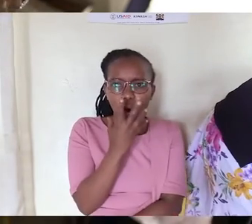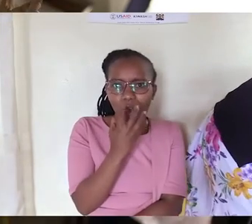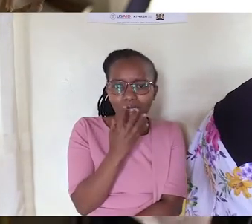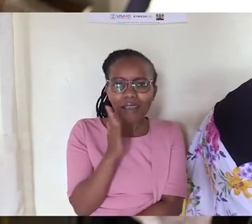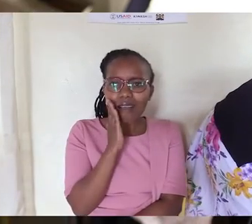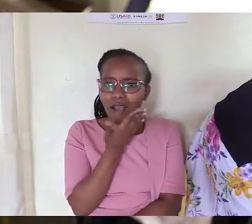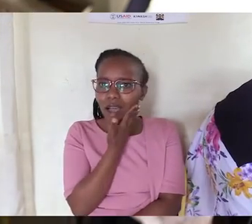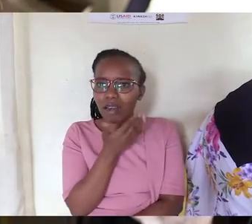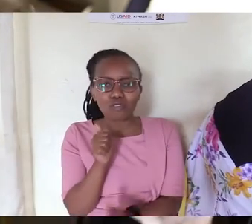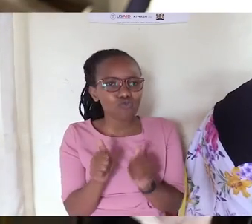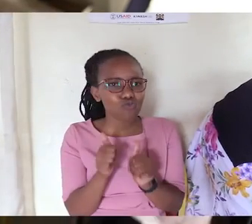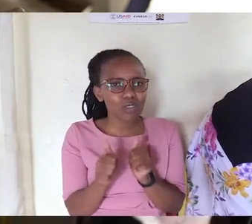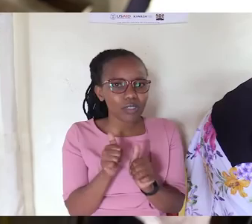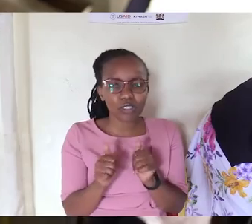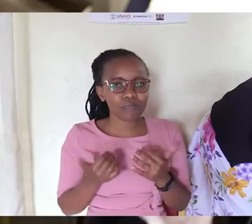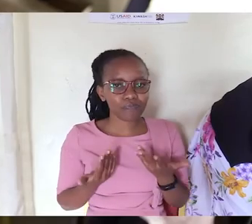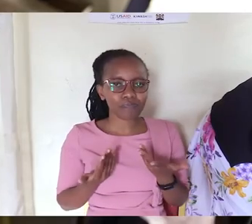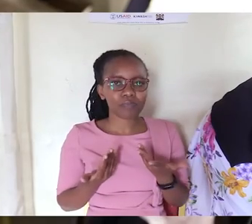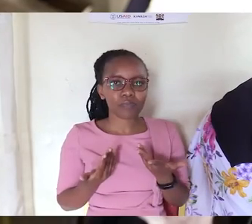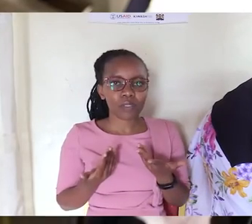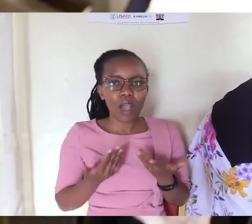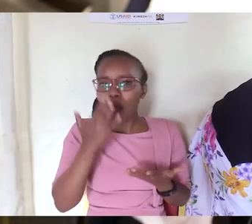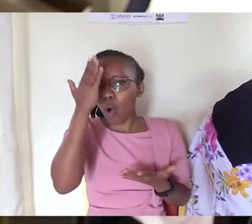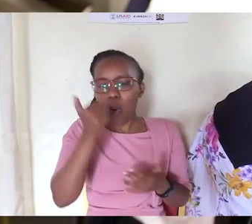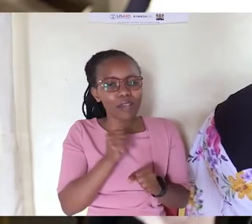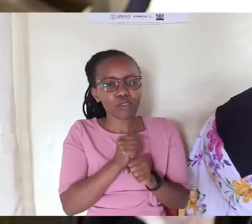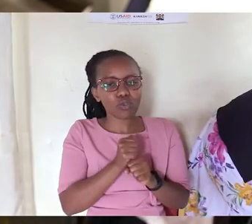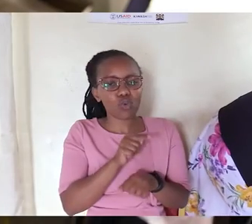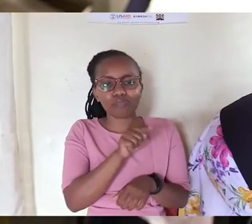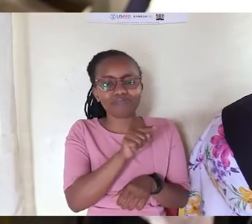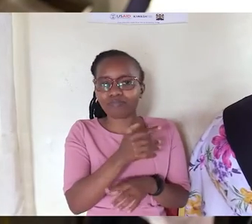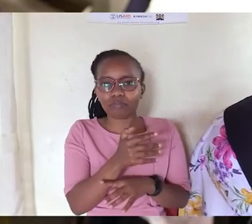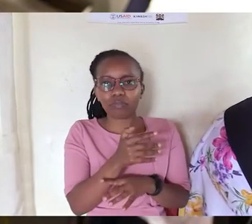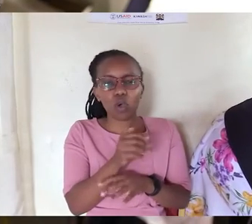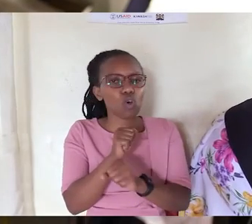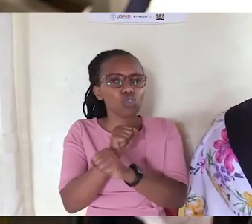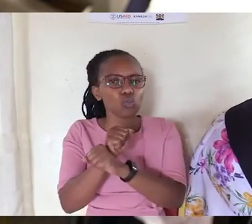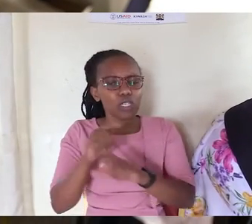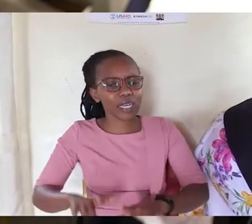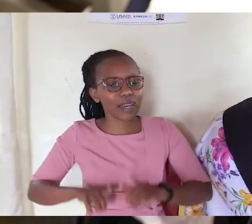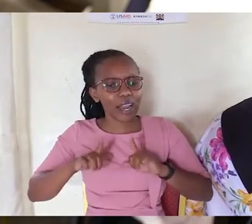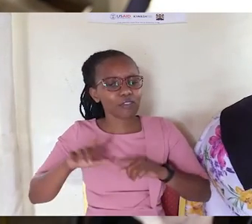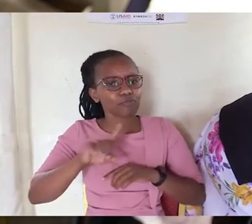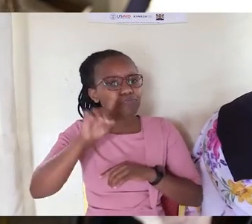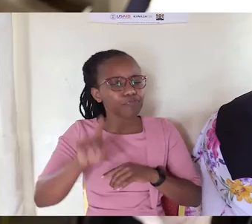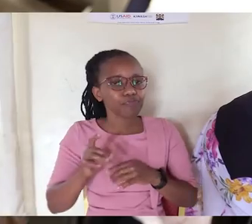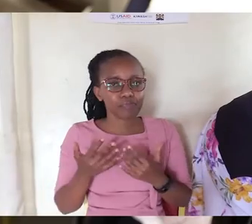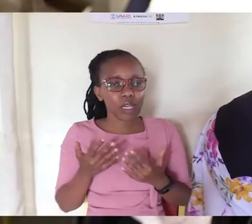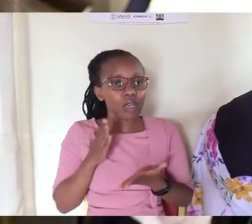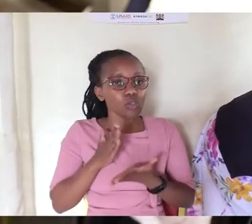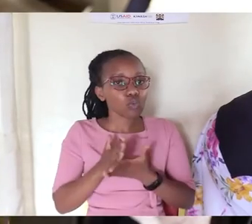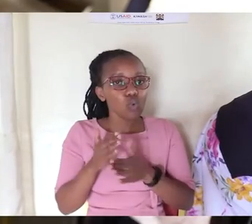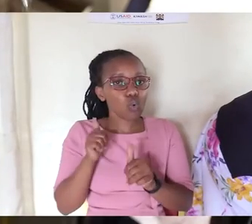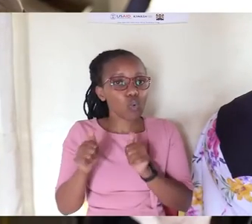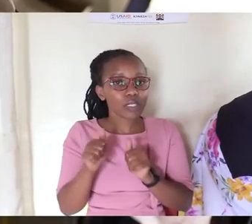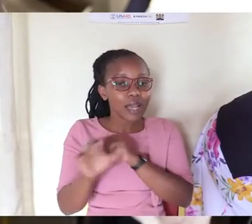the right tones. Why does anybody have to do that to be able to protect their lives? The reality is the state has